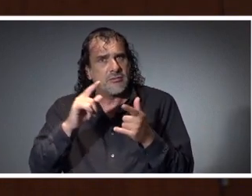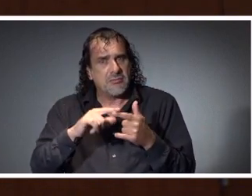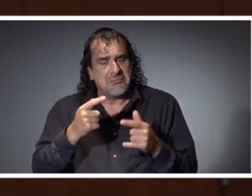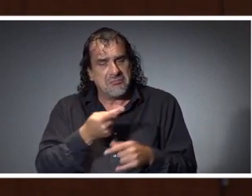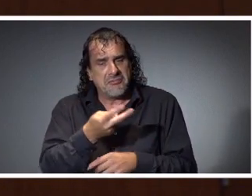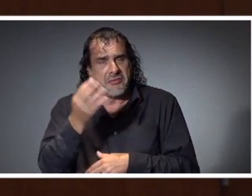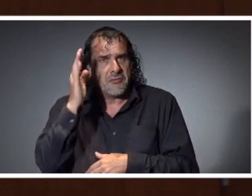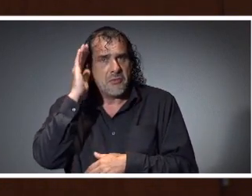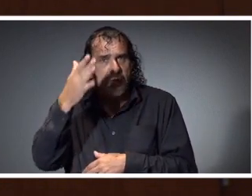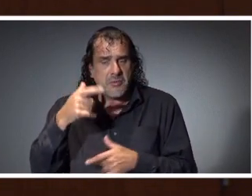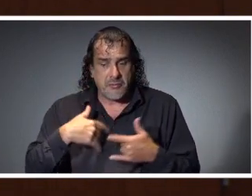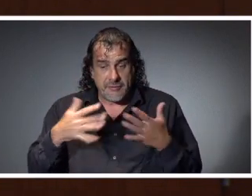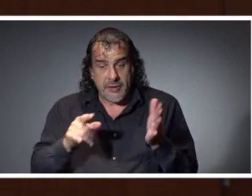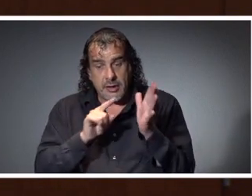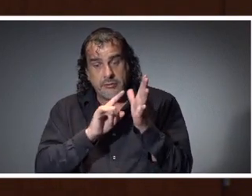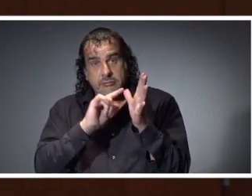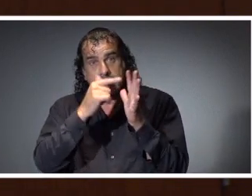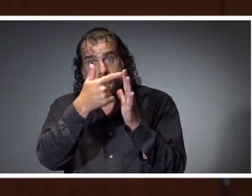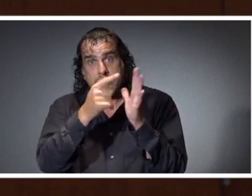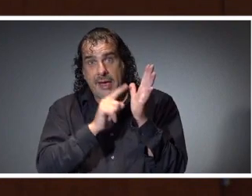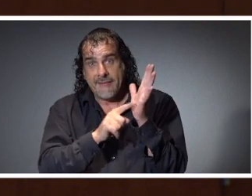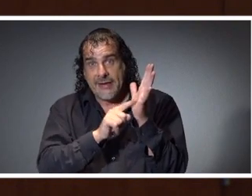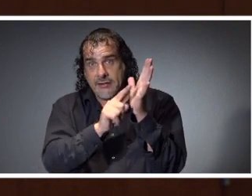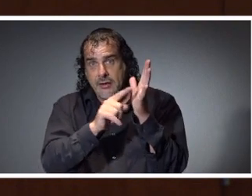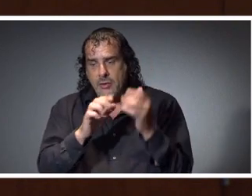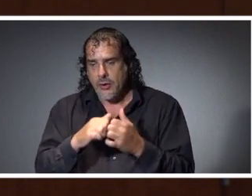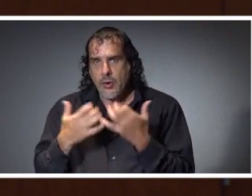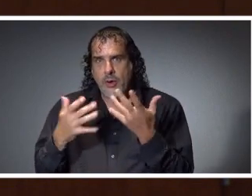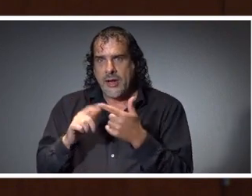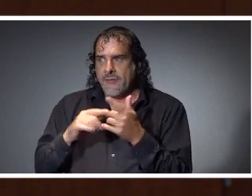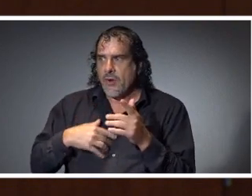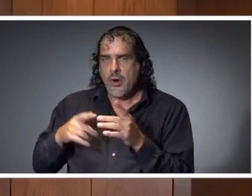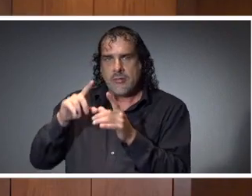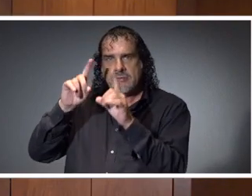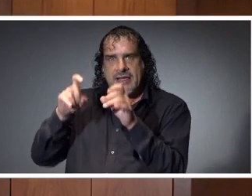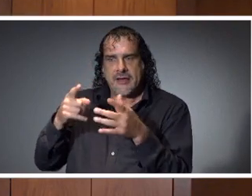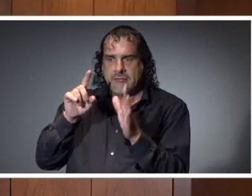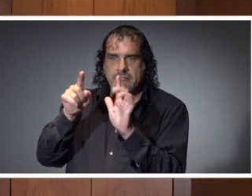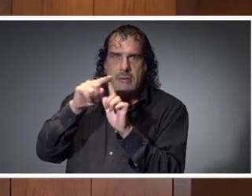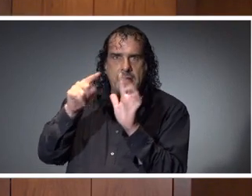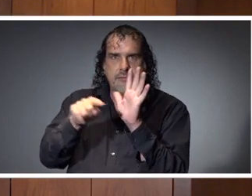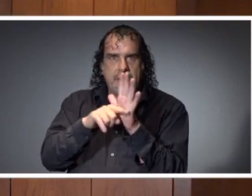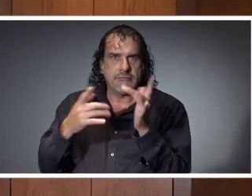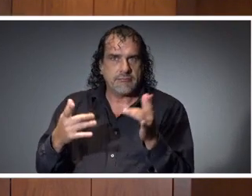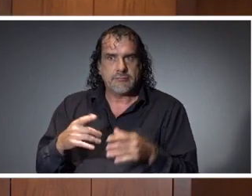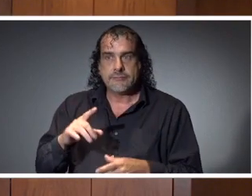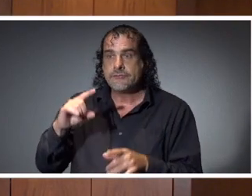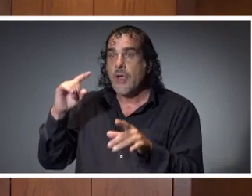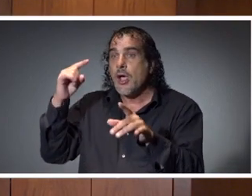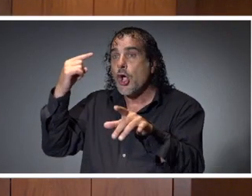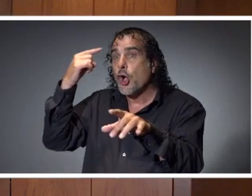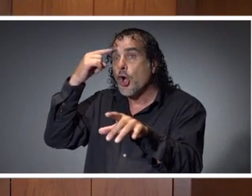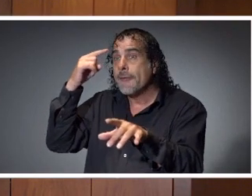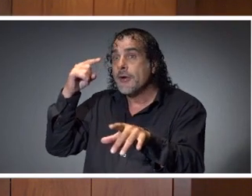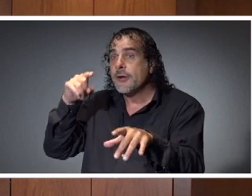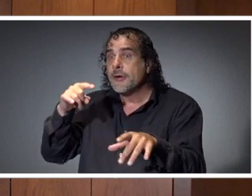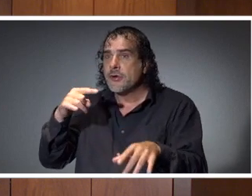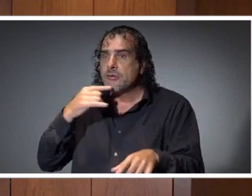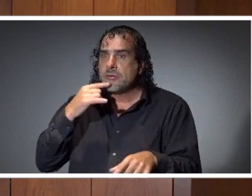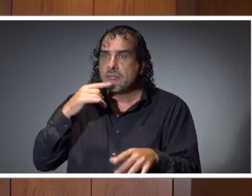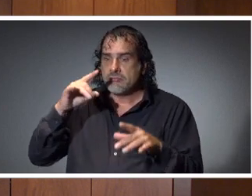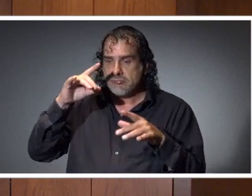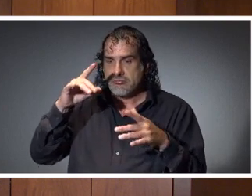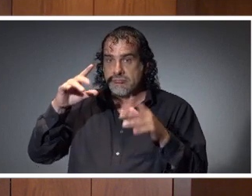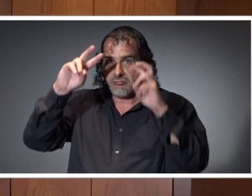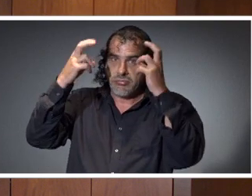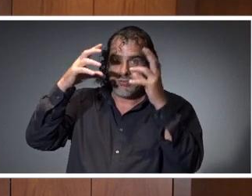students once it's all said and done. We're still actually waiting on lab results on a lot of them, honestly. Governor, you quoted the president a moment ago saying